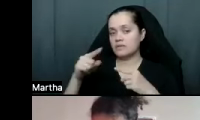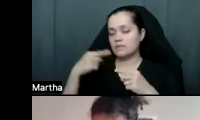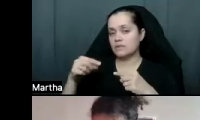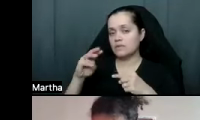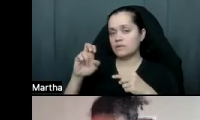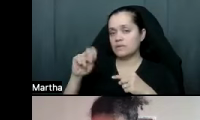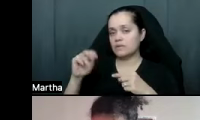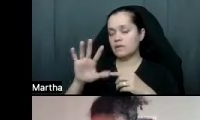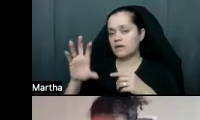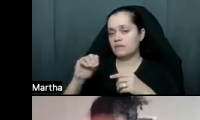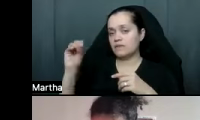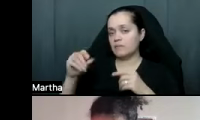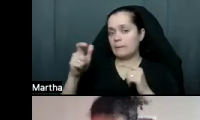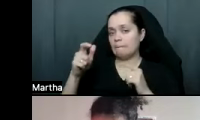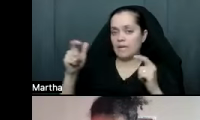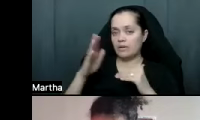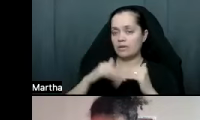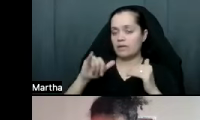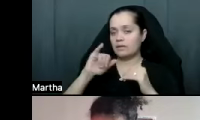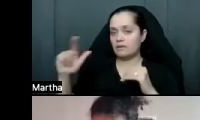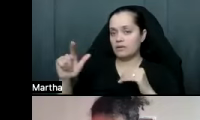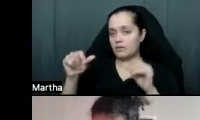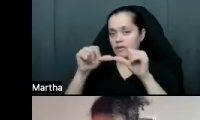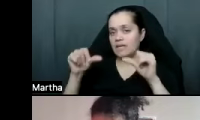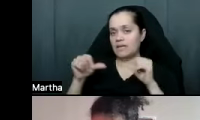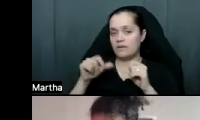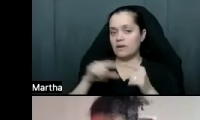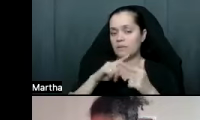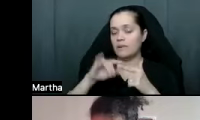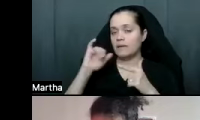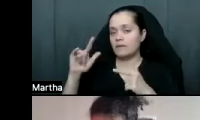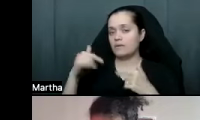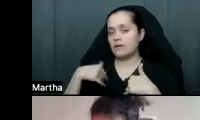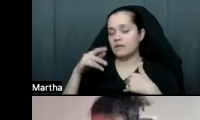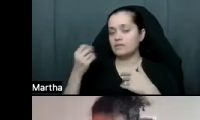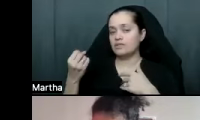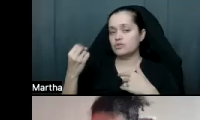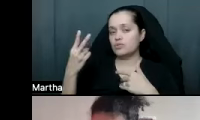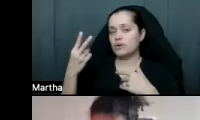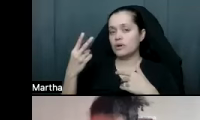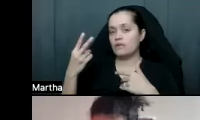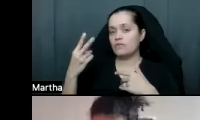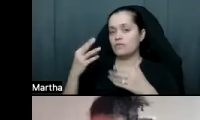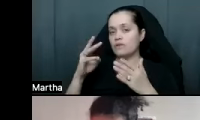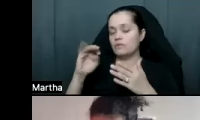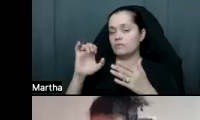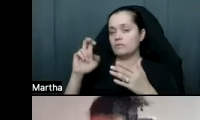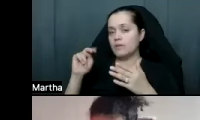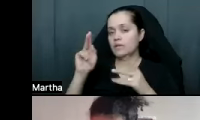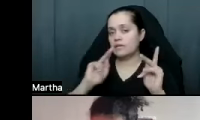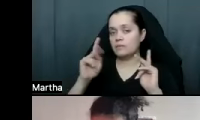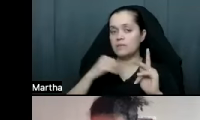about 50% bigger in area, but Illinois has about 12 million people.